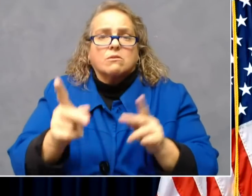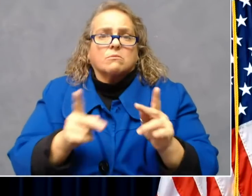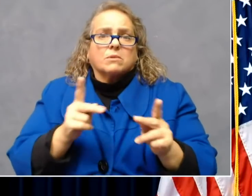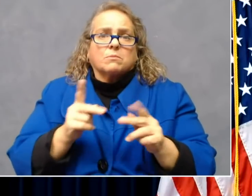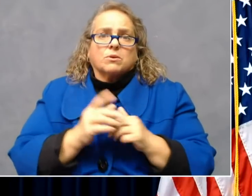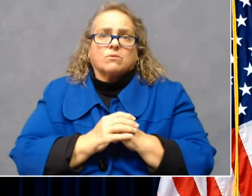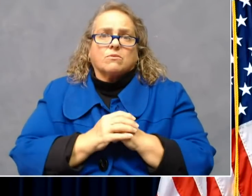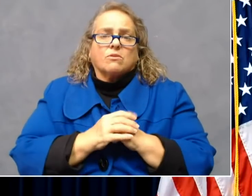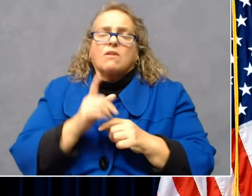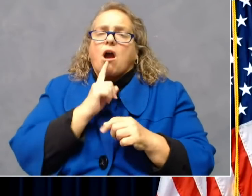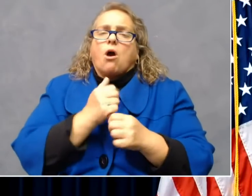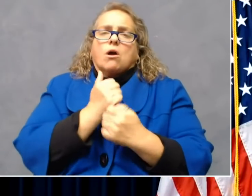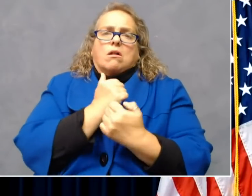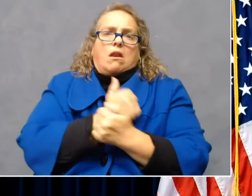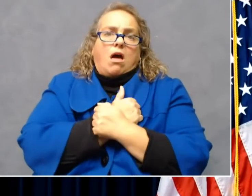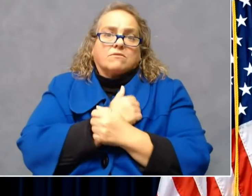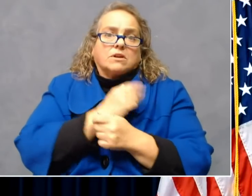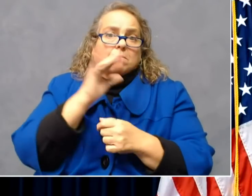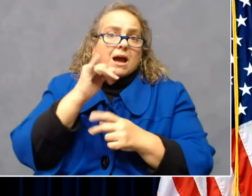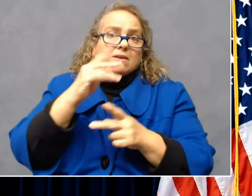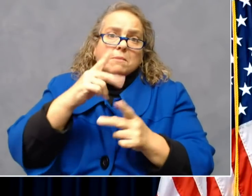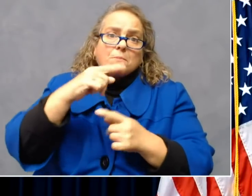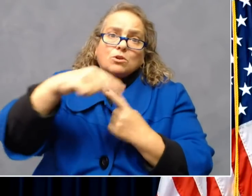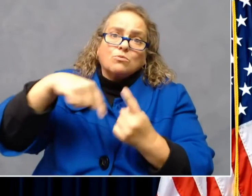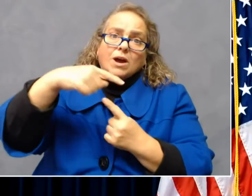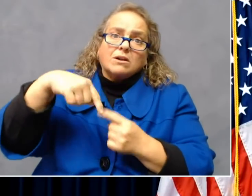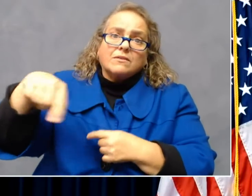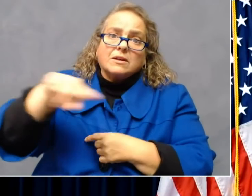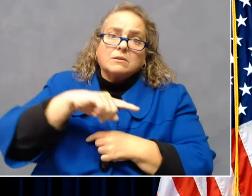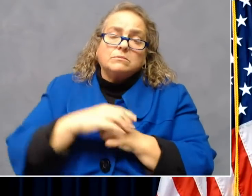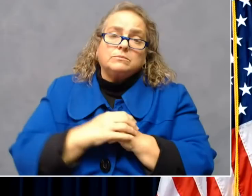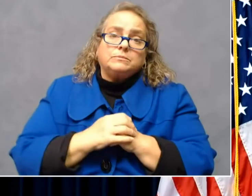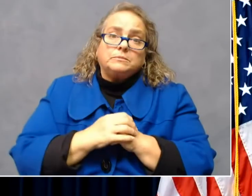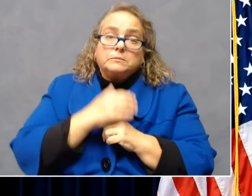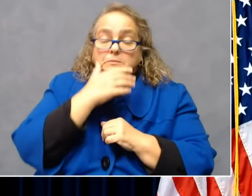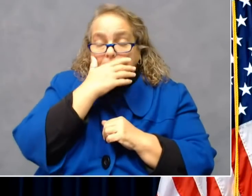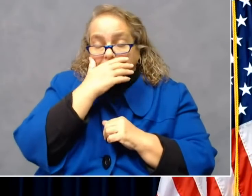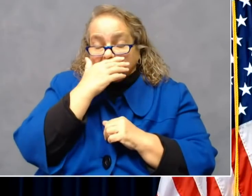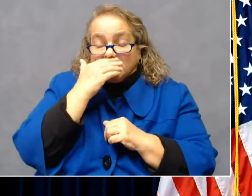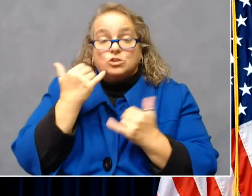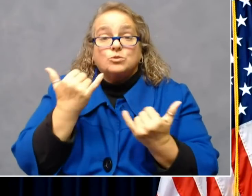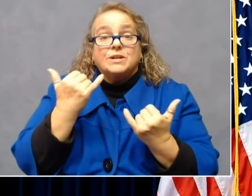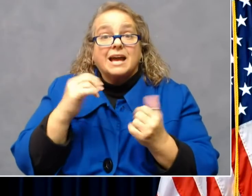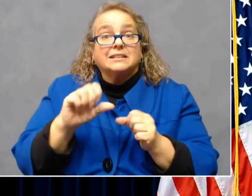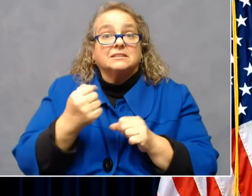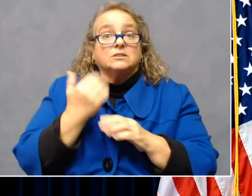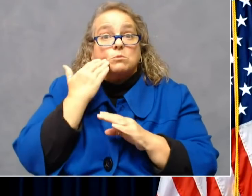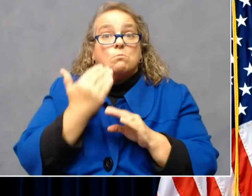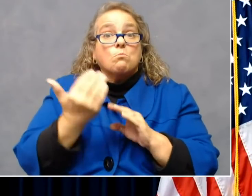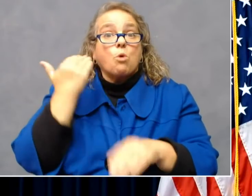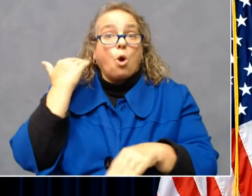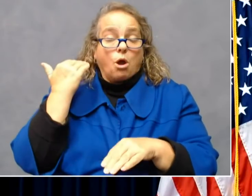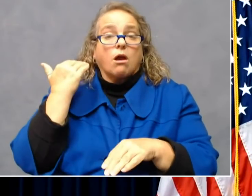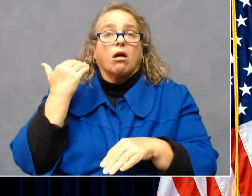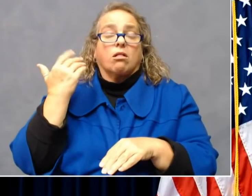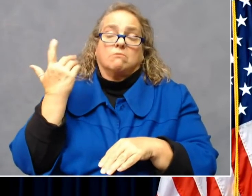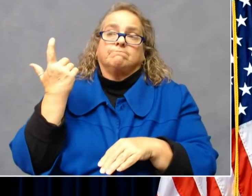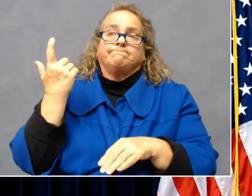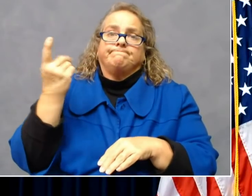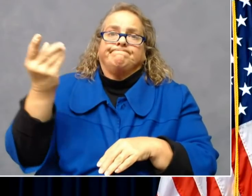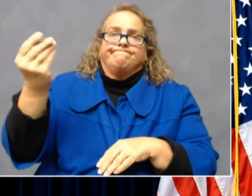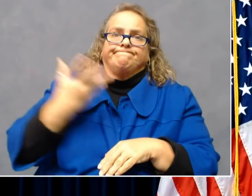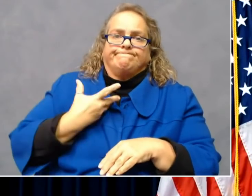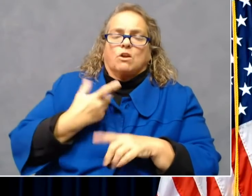them. Today's memorial came to me from someone I know who had reached